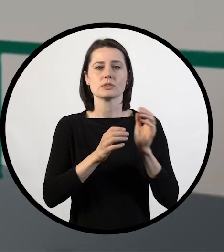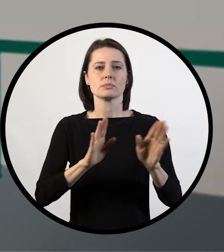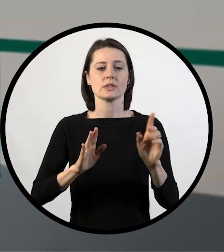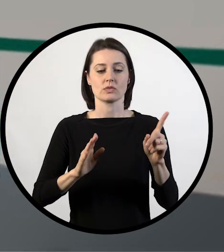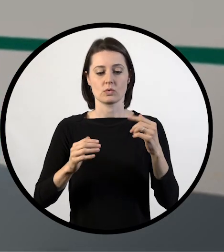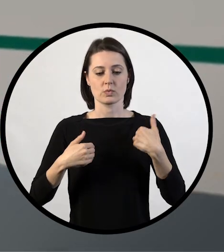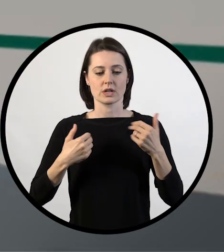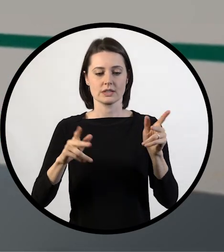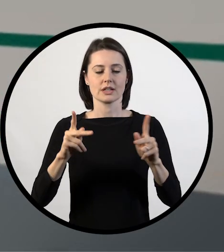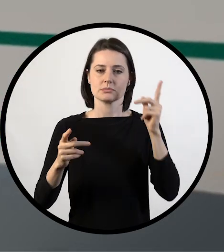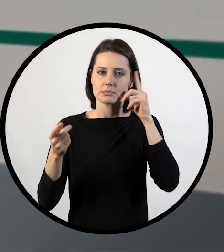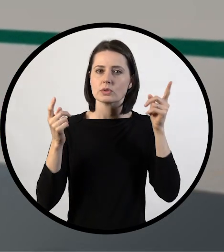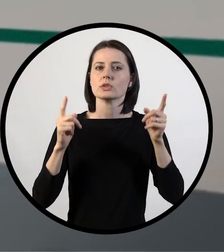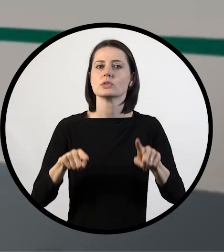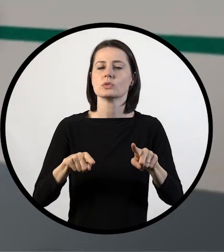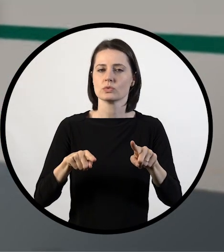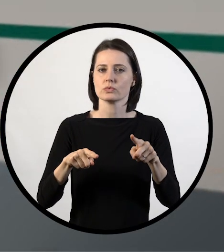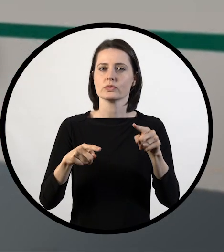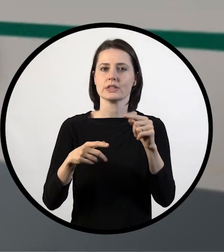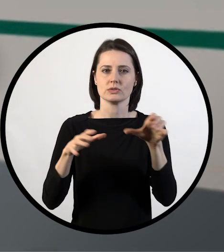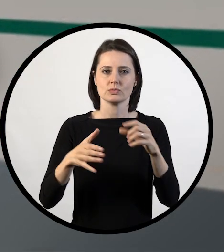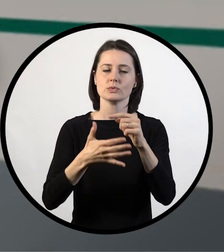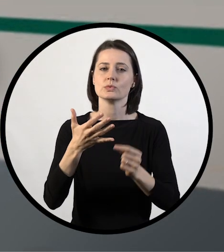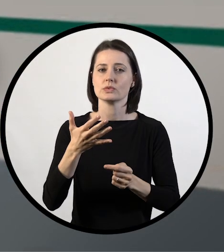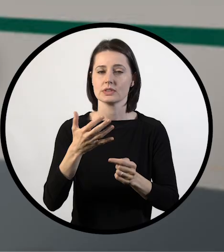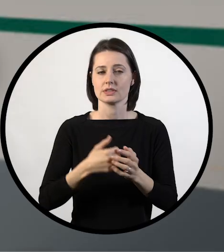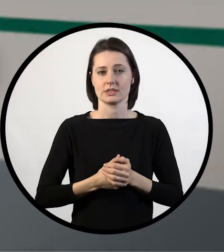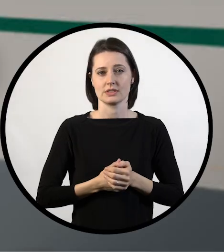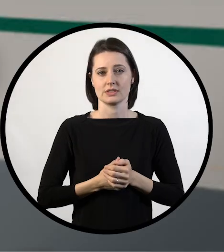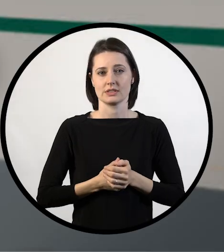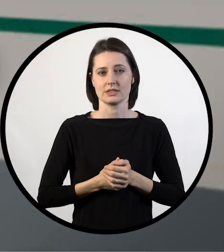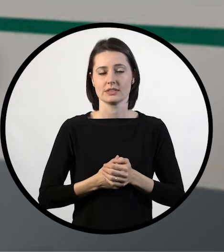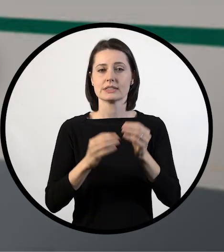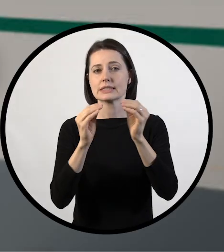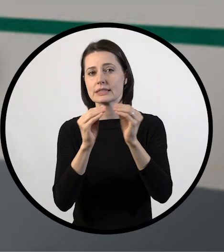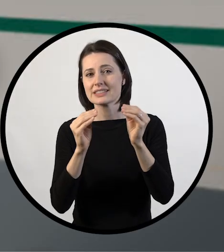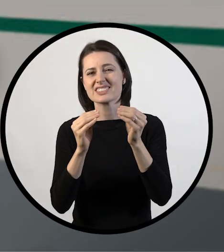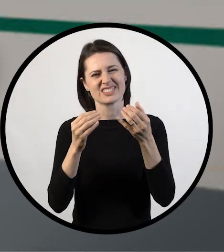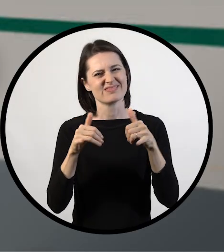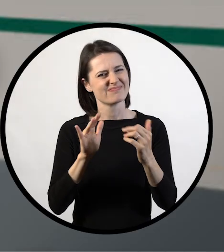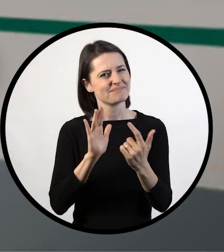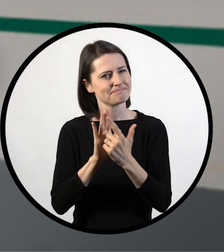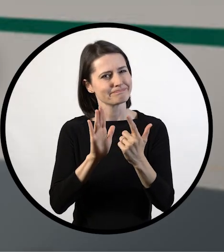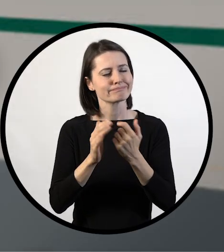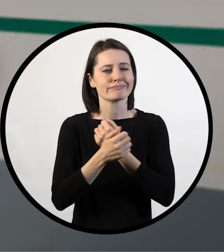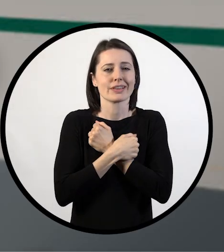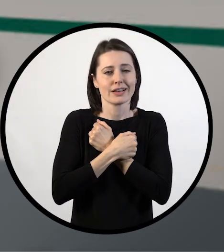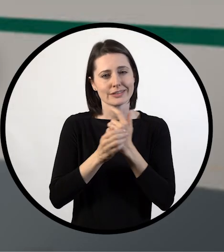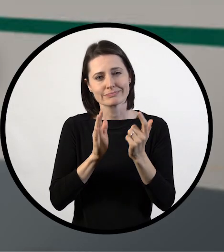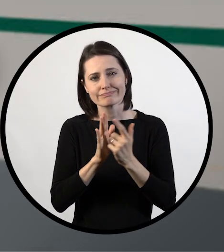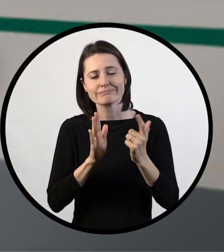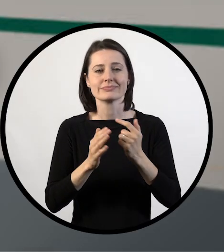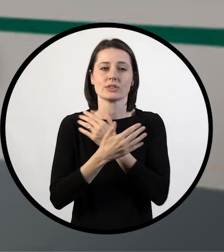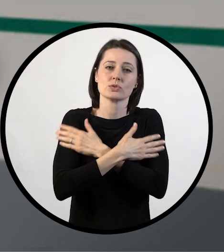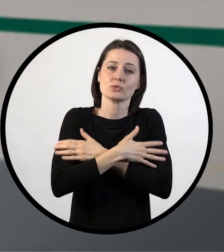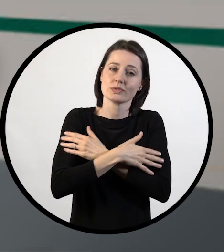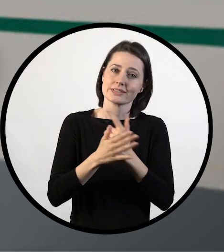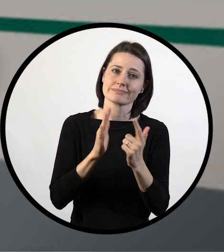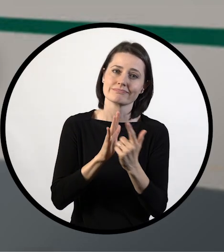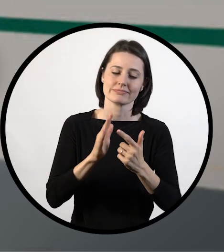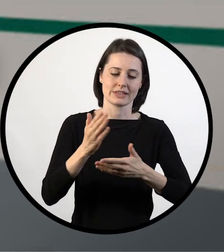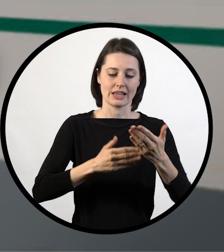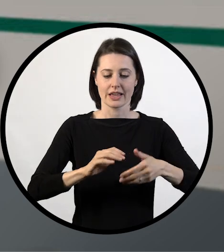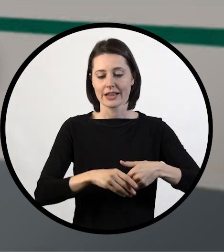involving youth, and the act is not coerced. Affectionate acts include the following: kissing, hugging,